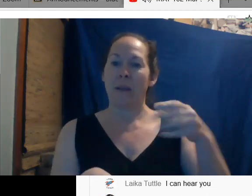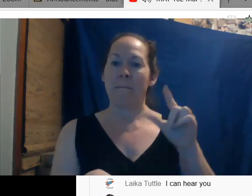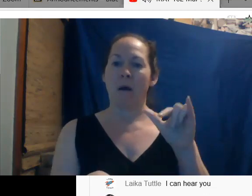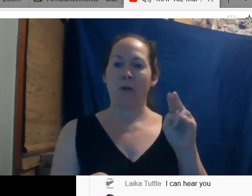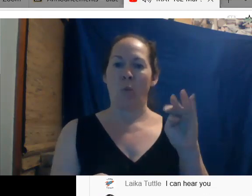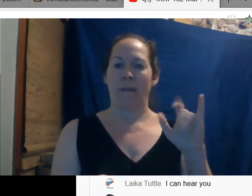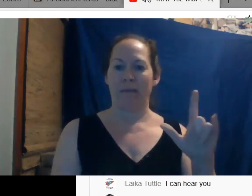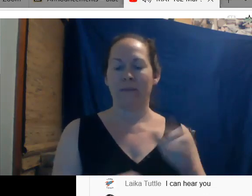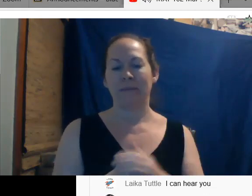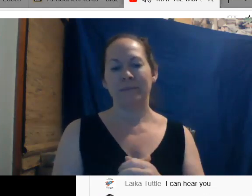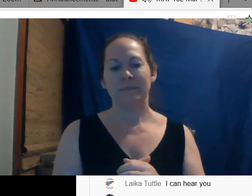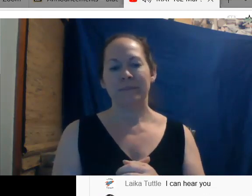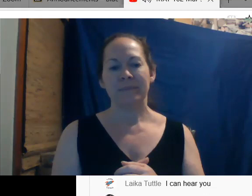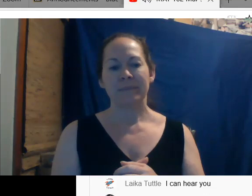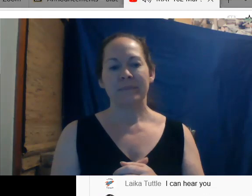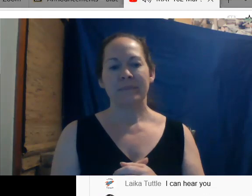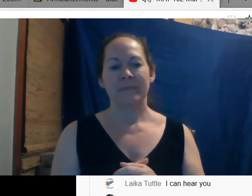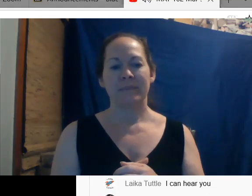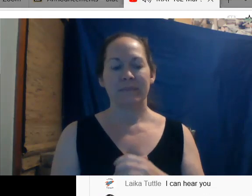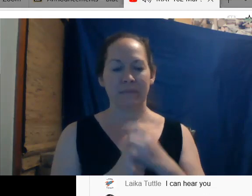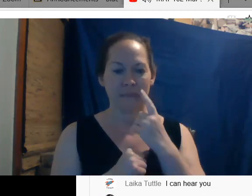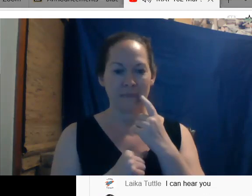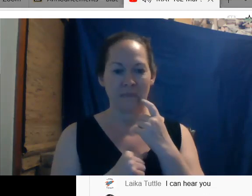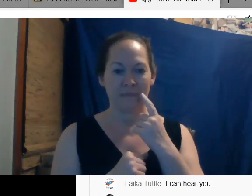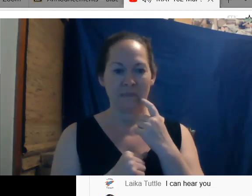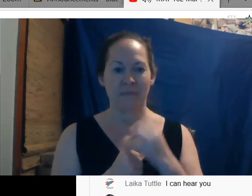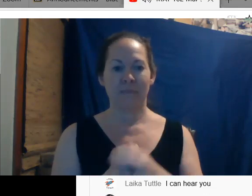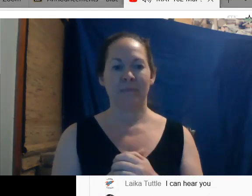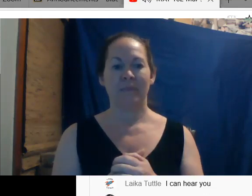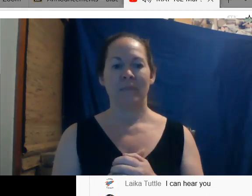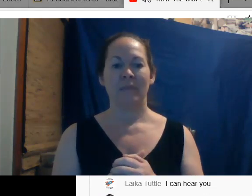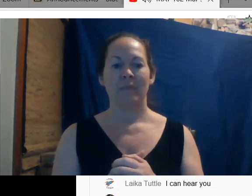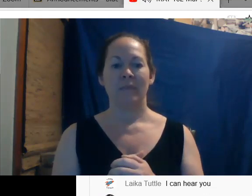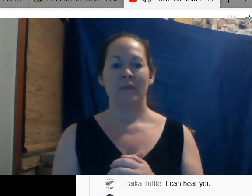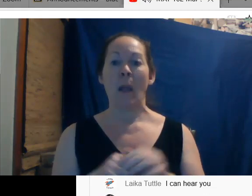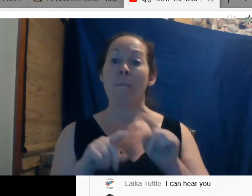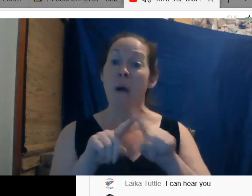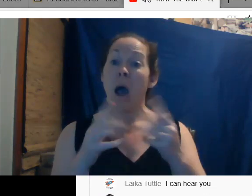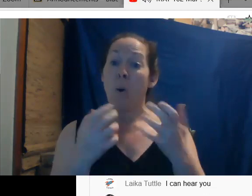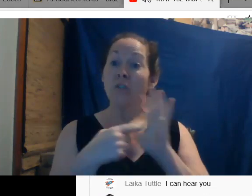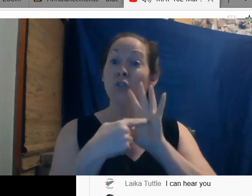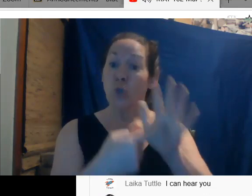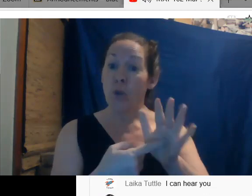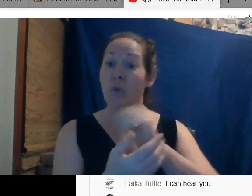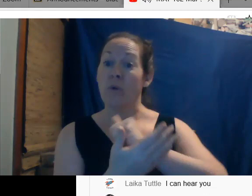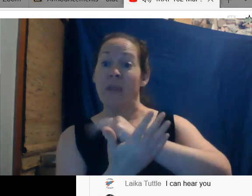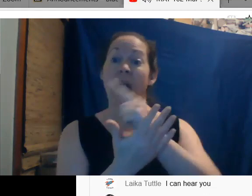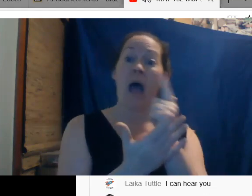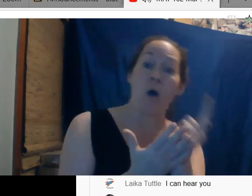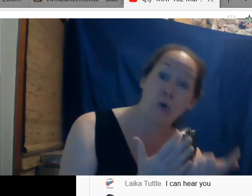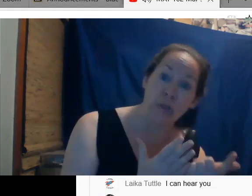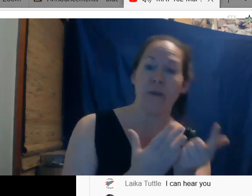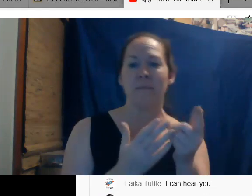of different variations we can see on these. What I wanted to focus on was the algorithm is the same as the long division algorithm. I